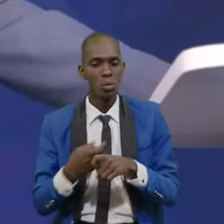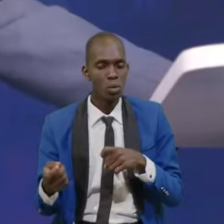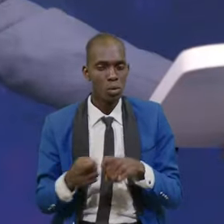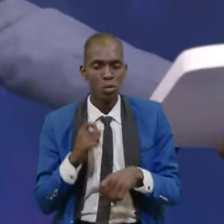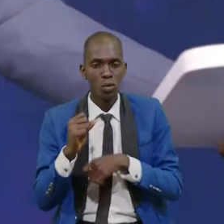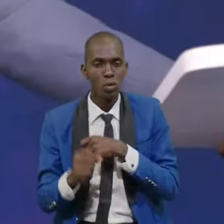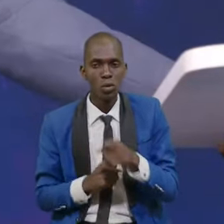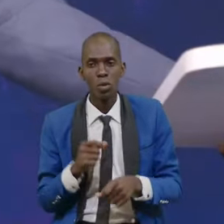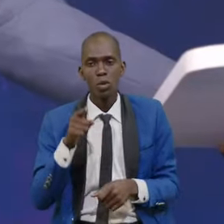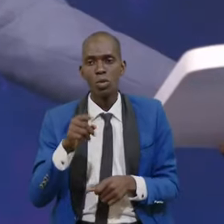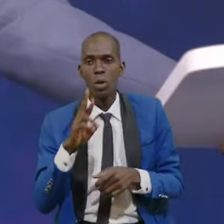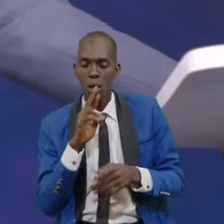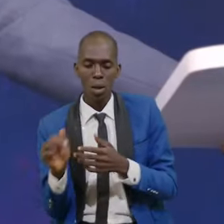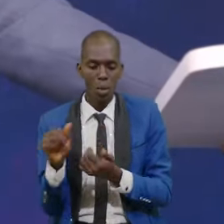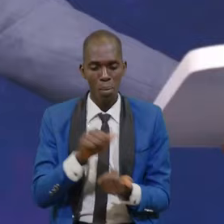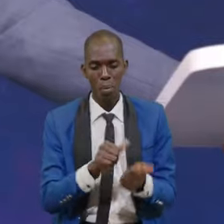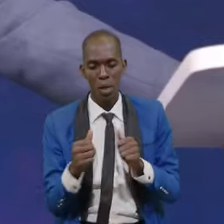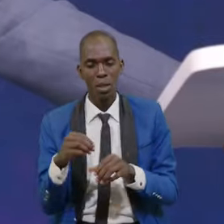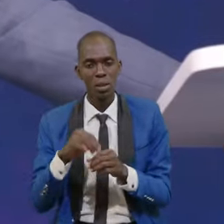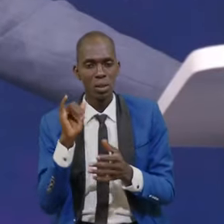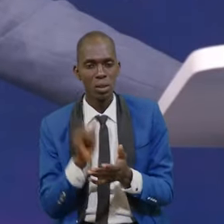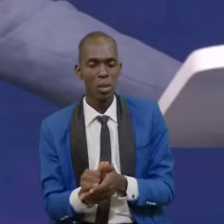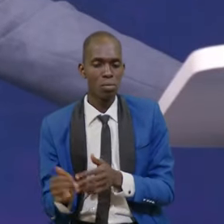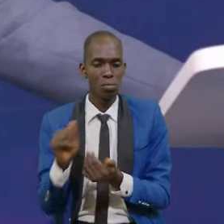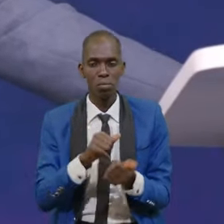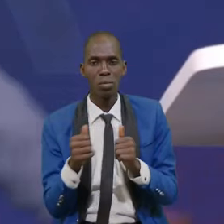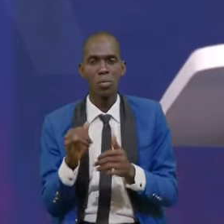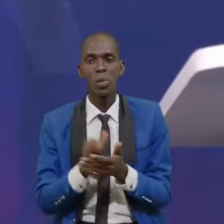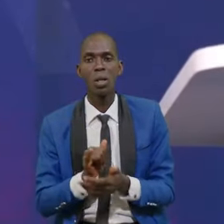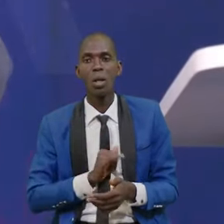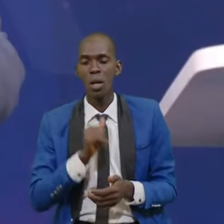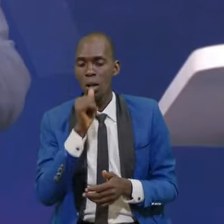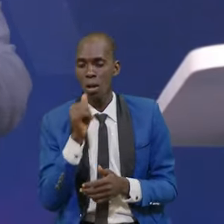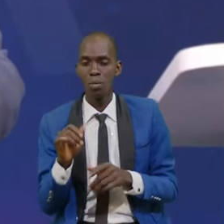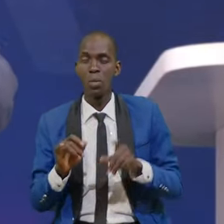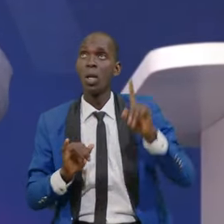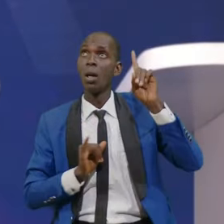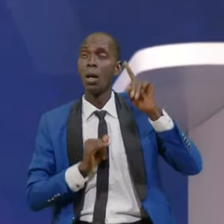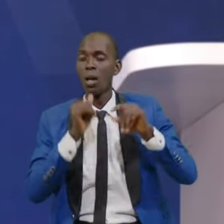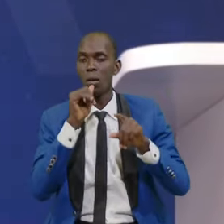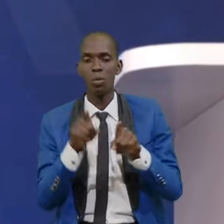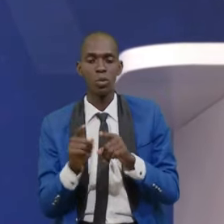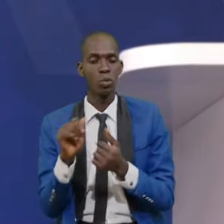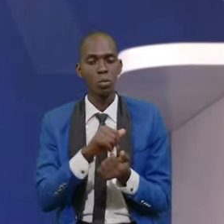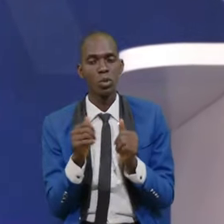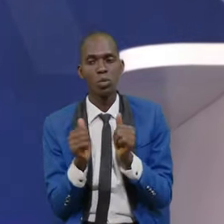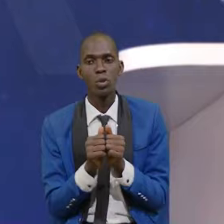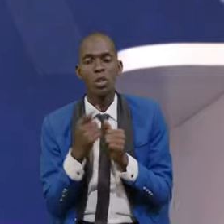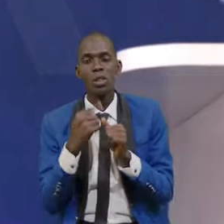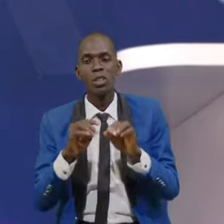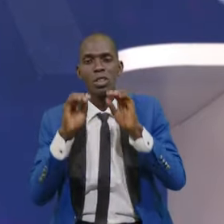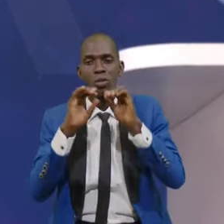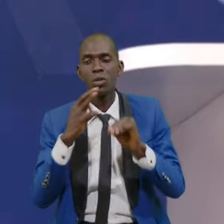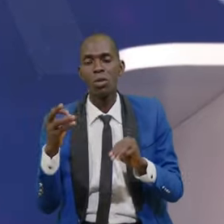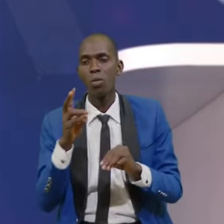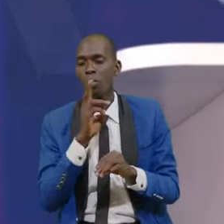in that baptism that I am baptized with, the doctrine of water baptism,